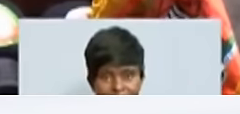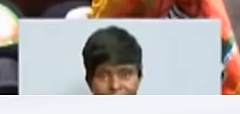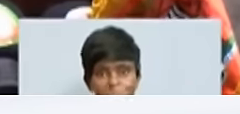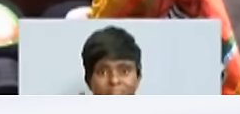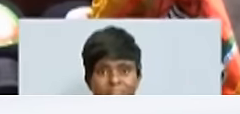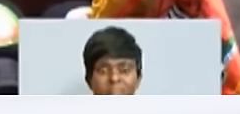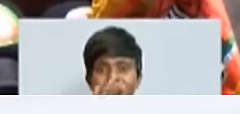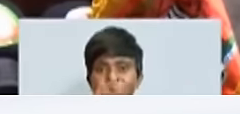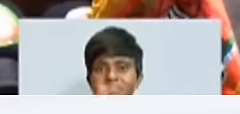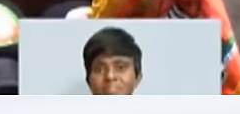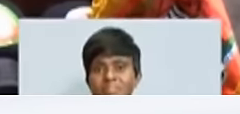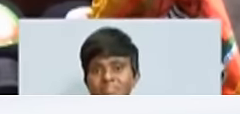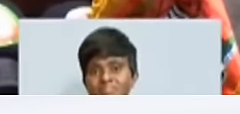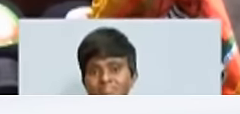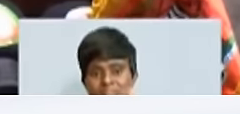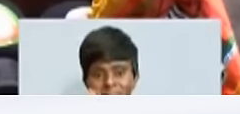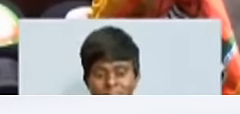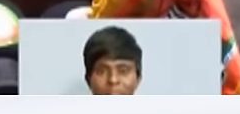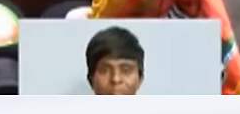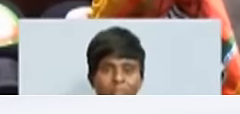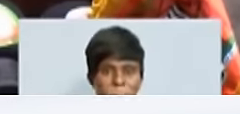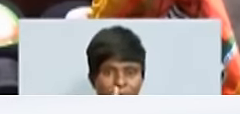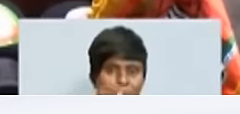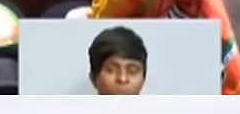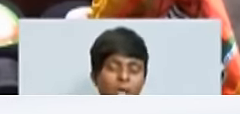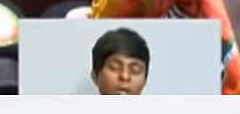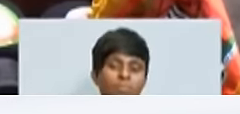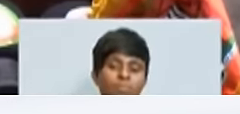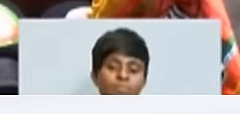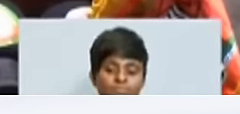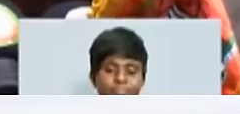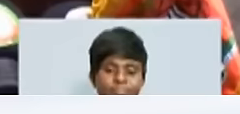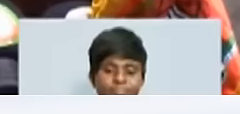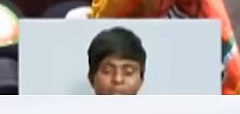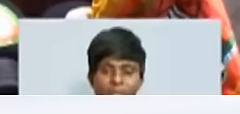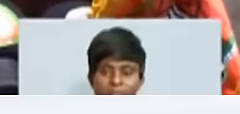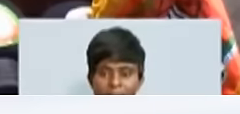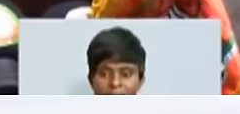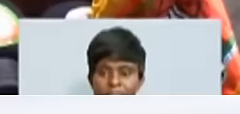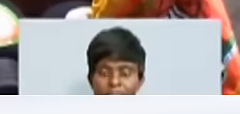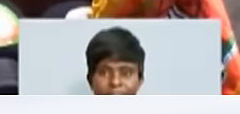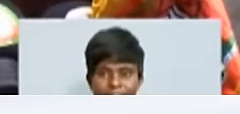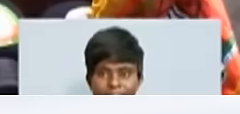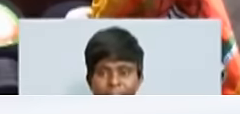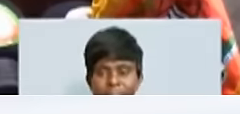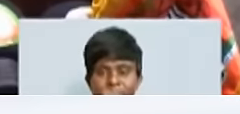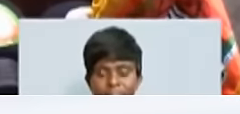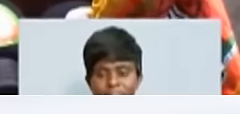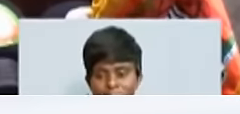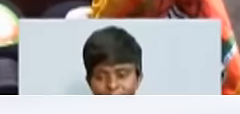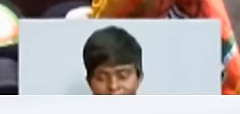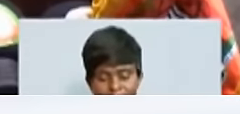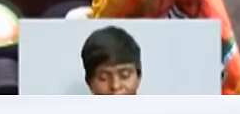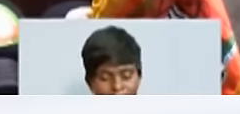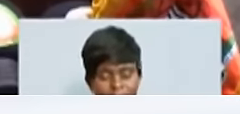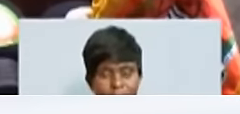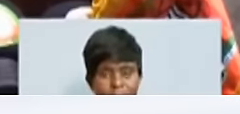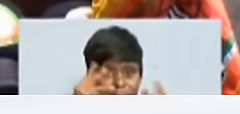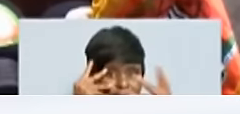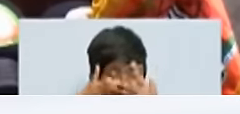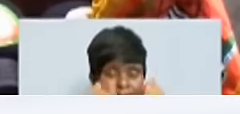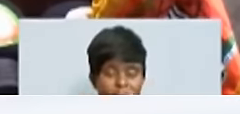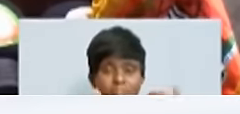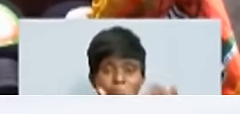including cash, have been recovered. Maybe we are not doing well in reporting. We should report transparent and